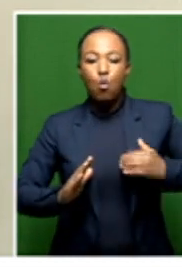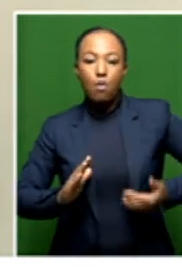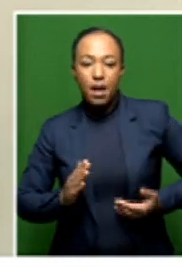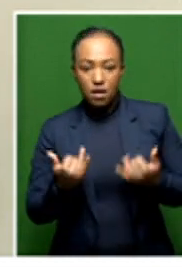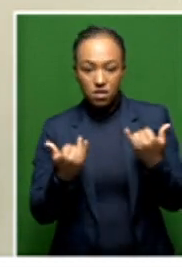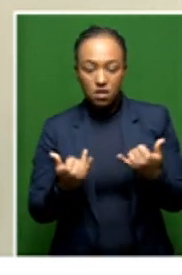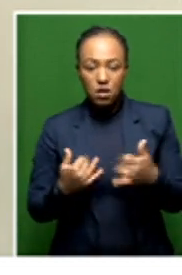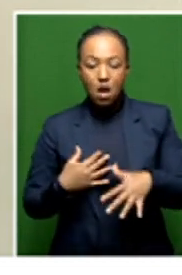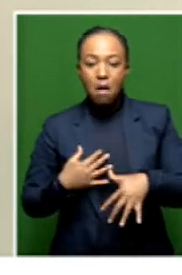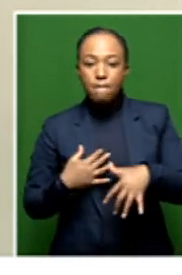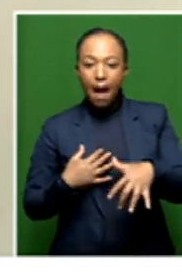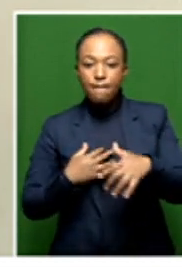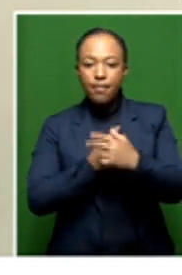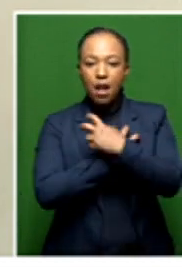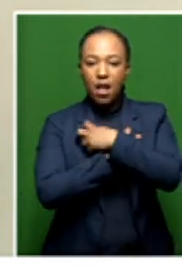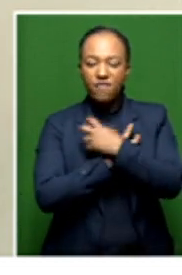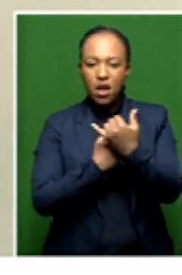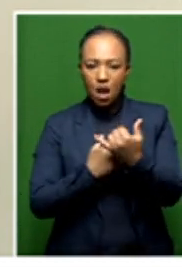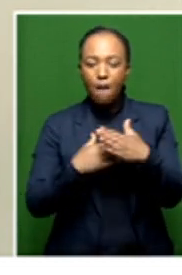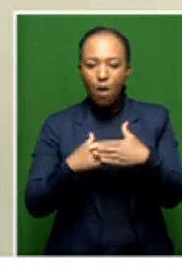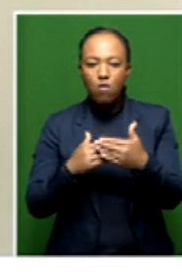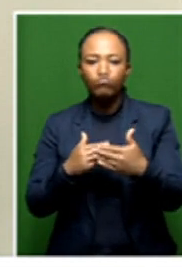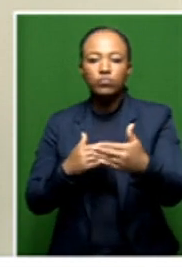maternity leave have been extended now to